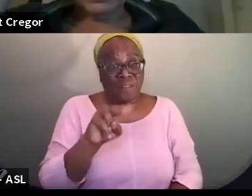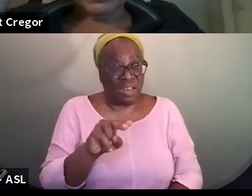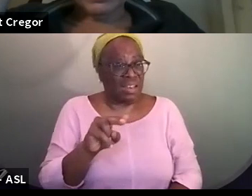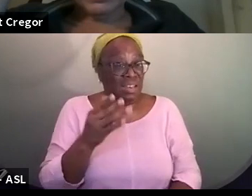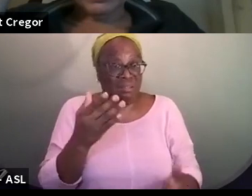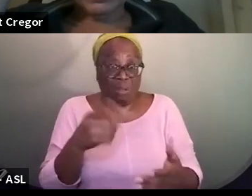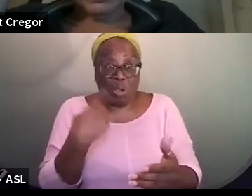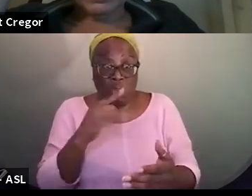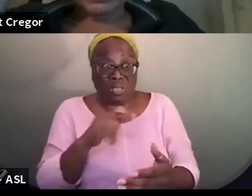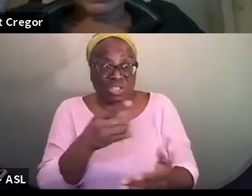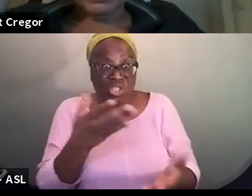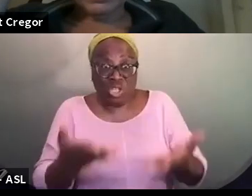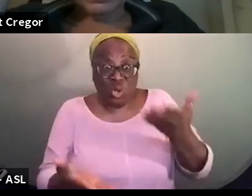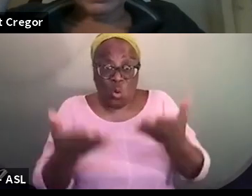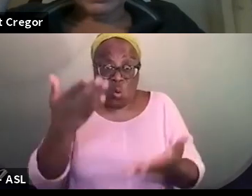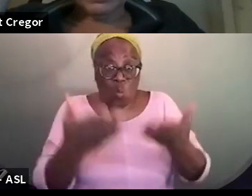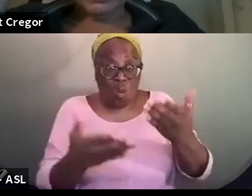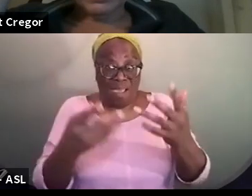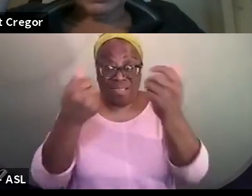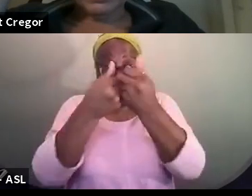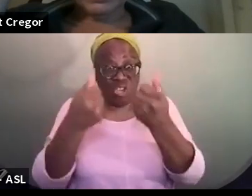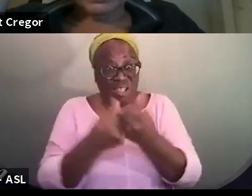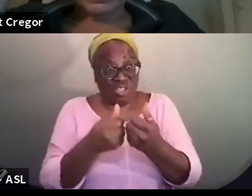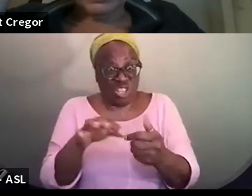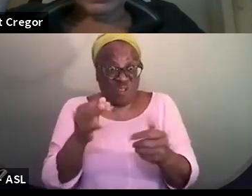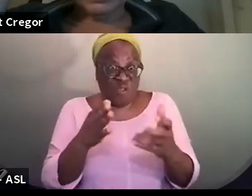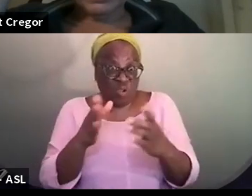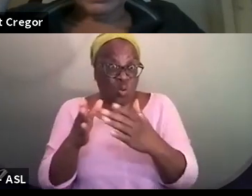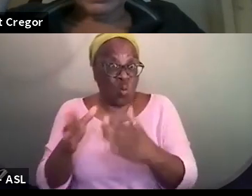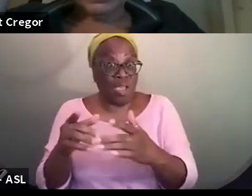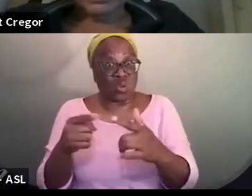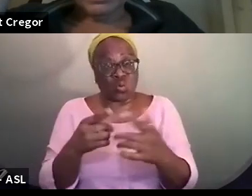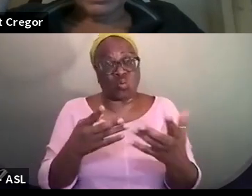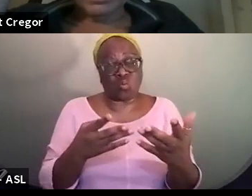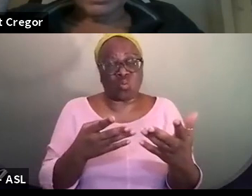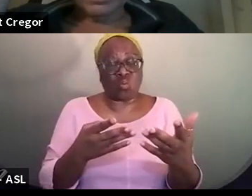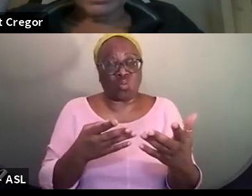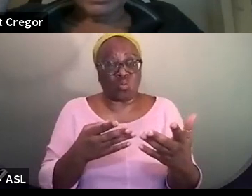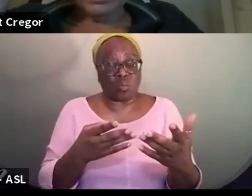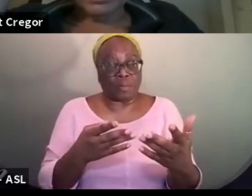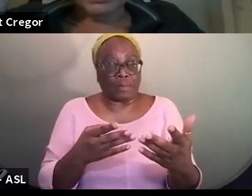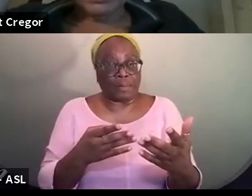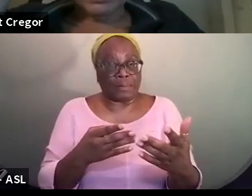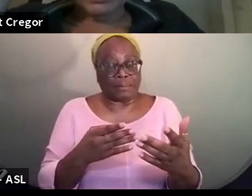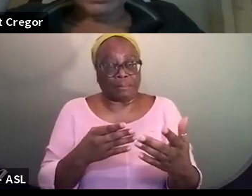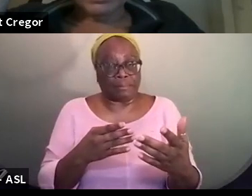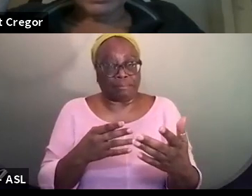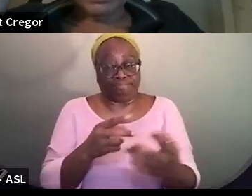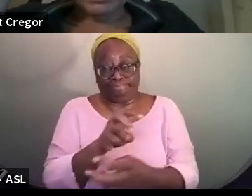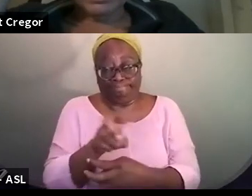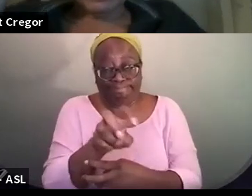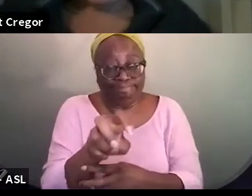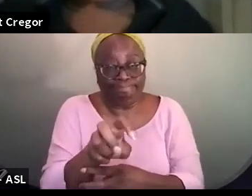have found ways for the district to navigate around them. But if there's a practical